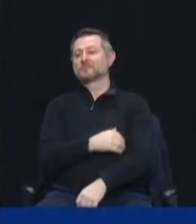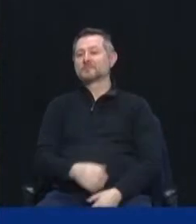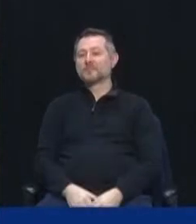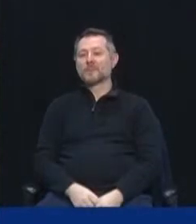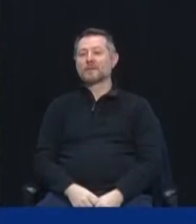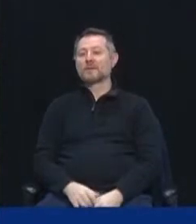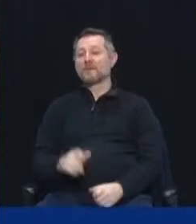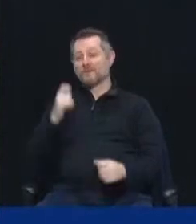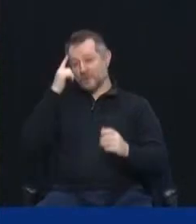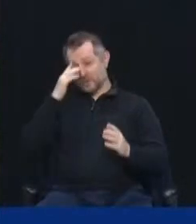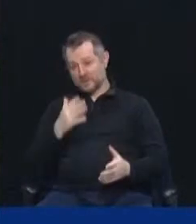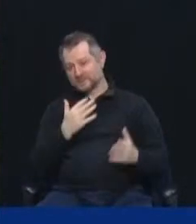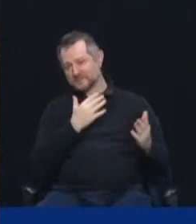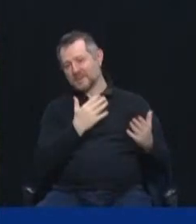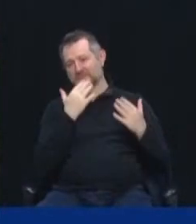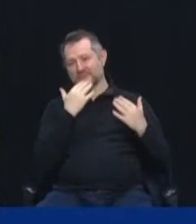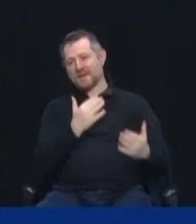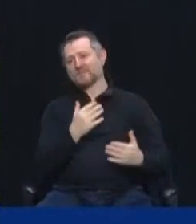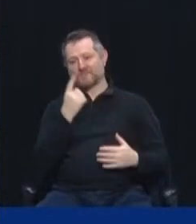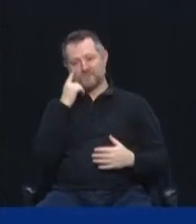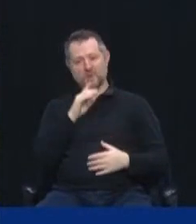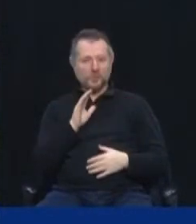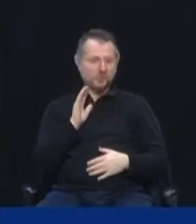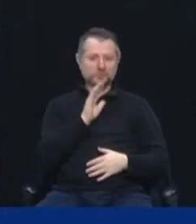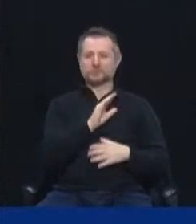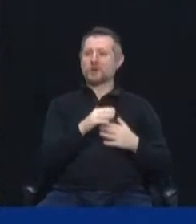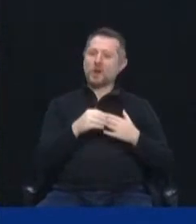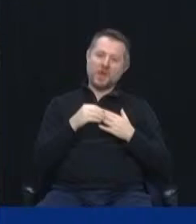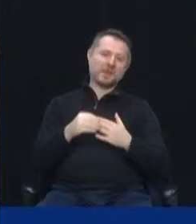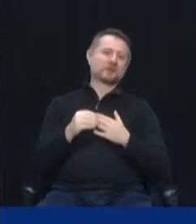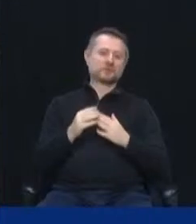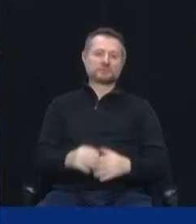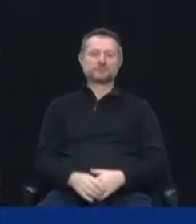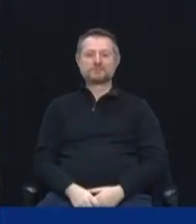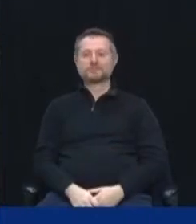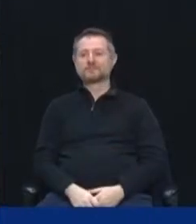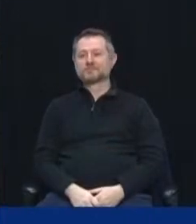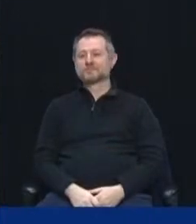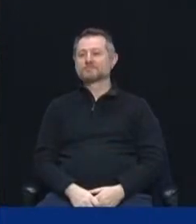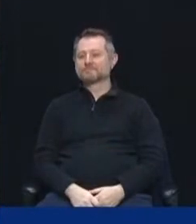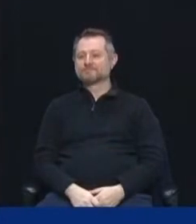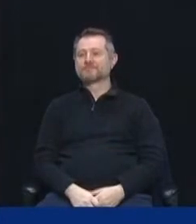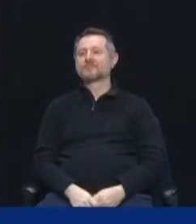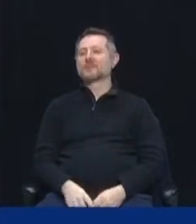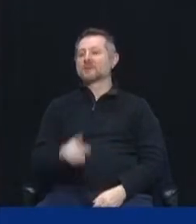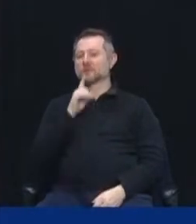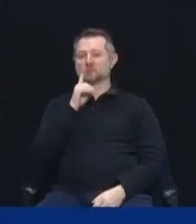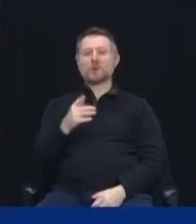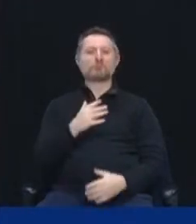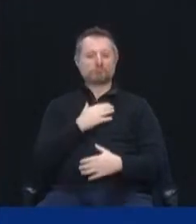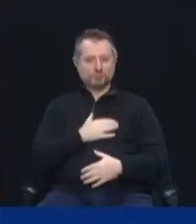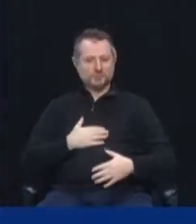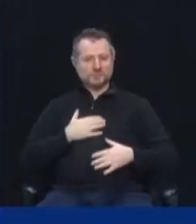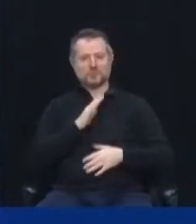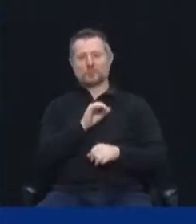Governor, thank you for your leadership. It is appreciated. Thank you.